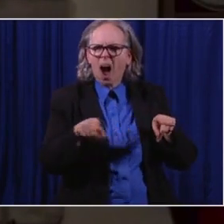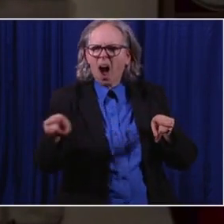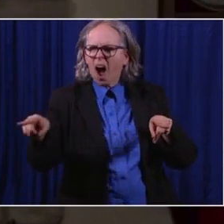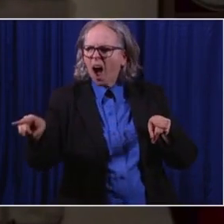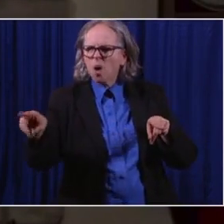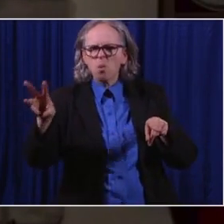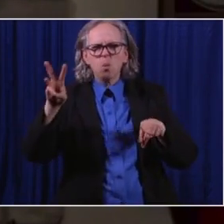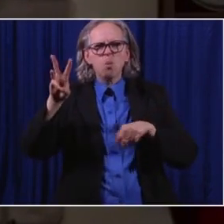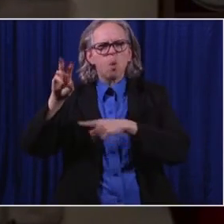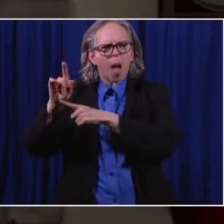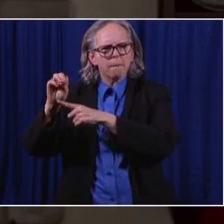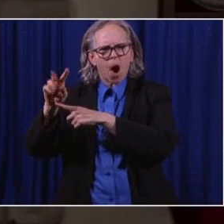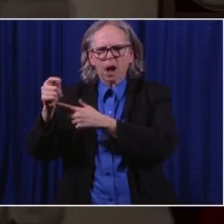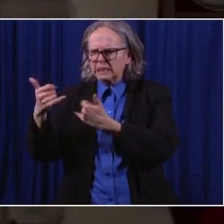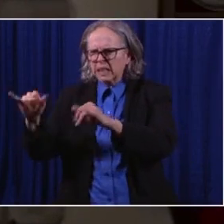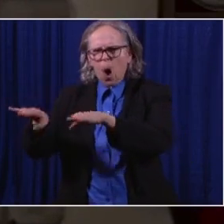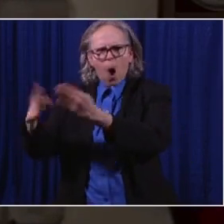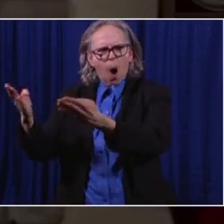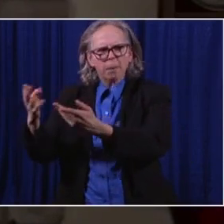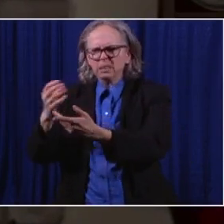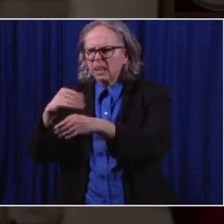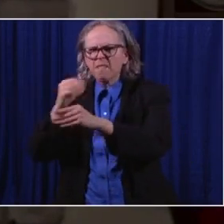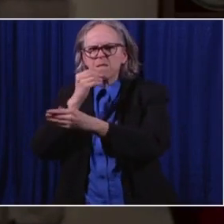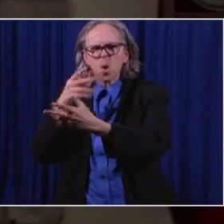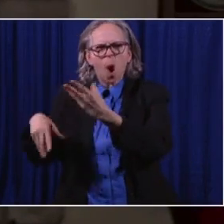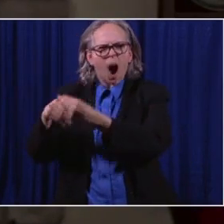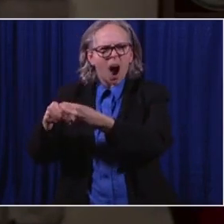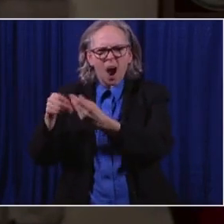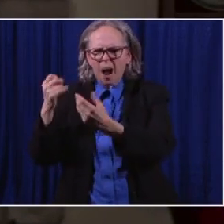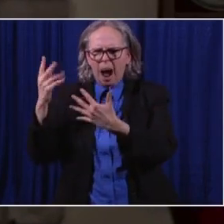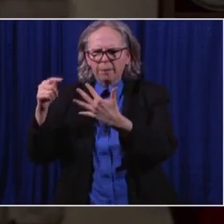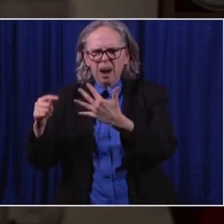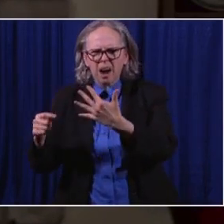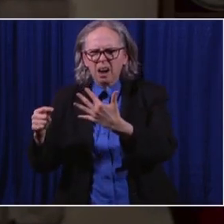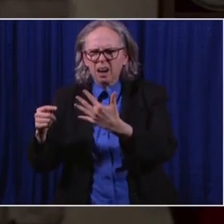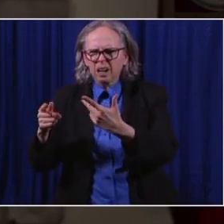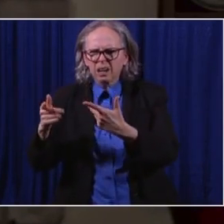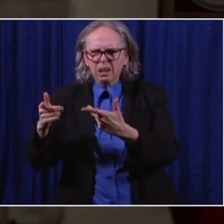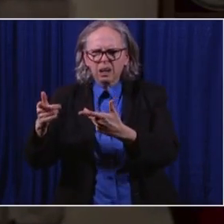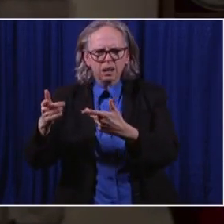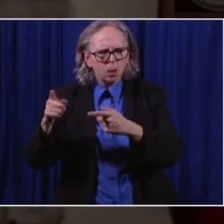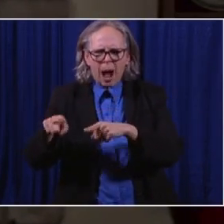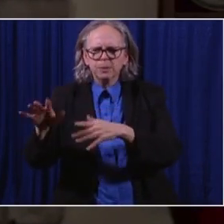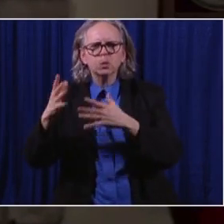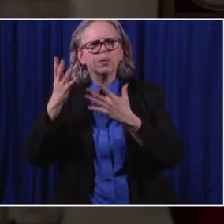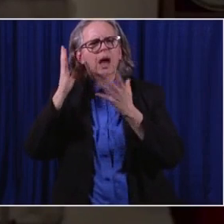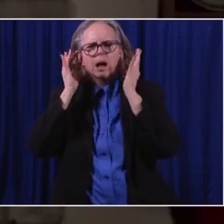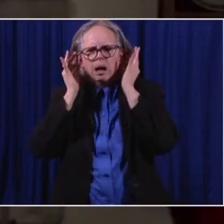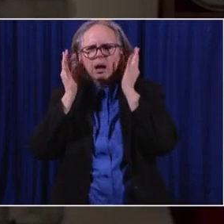that there was an inequity there. Now, some states roped off,